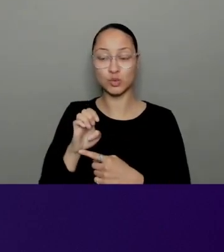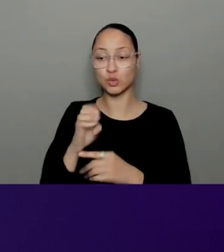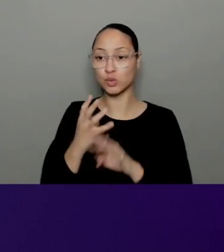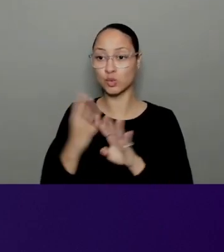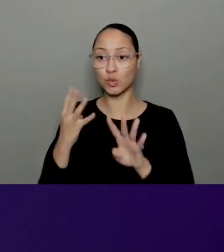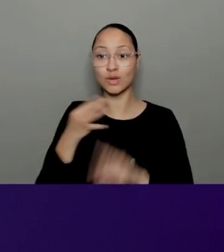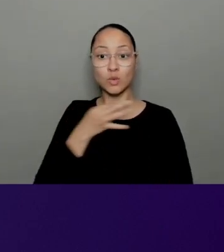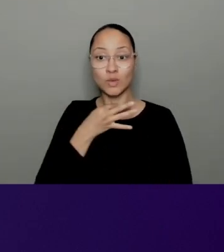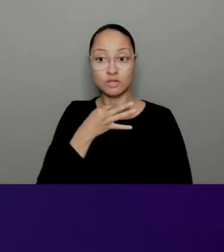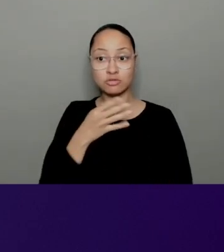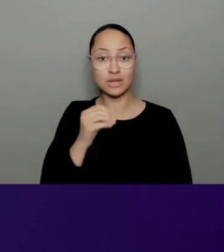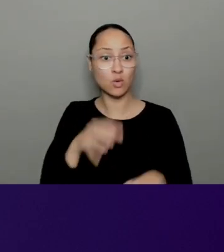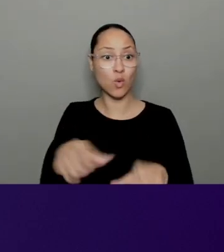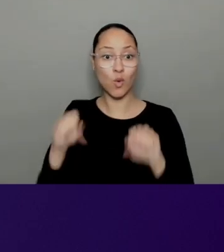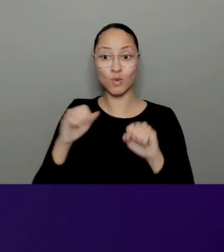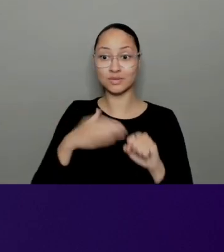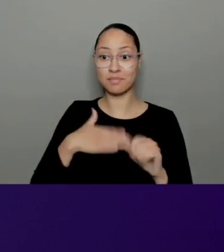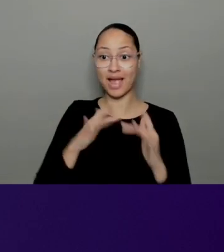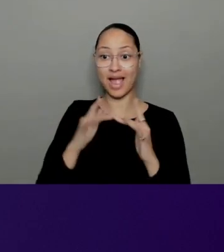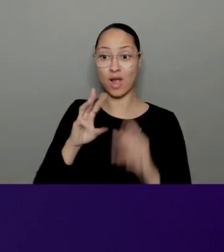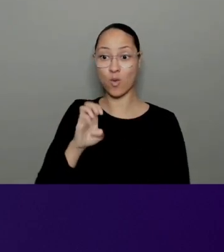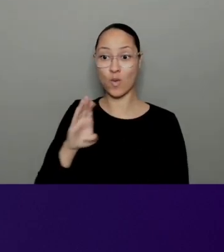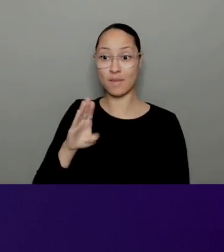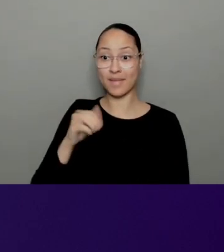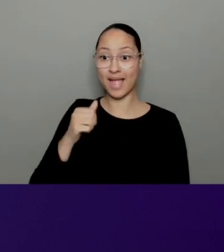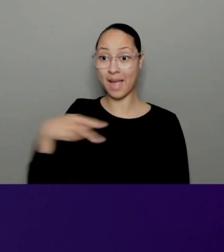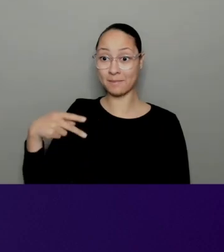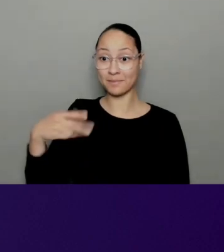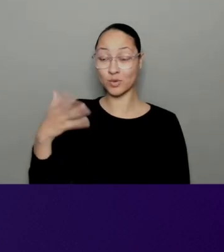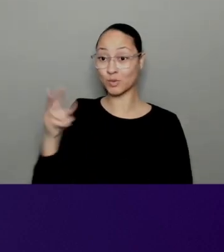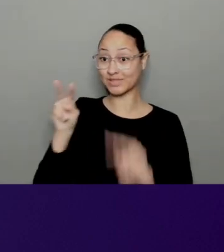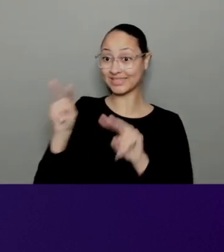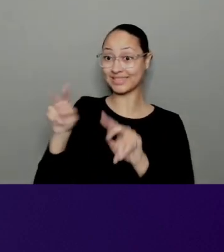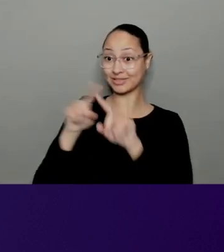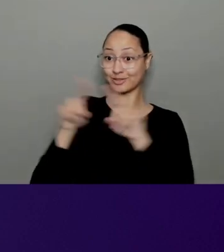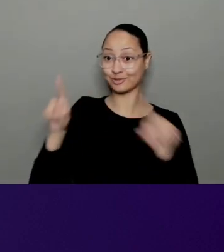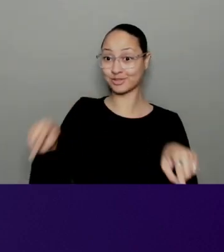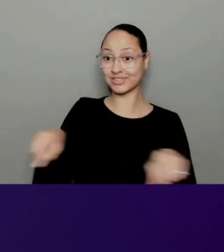fact, the one that you're seeing on the screen right now is using Amplify web hosting.